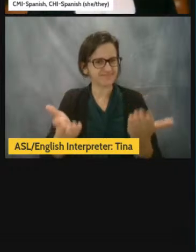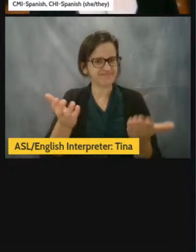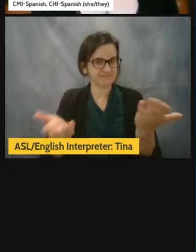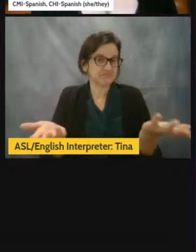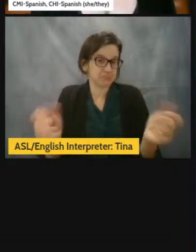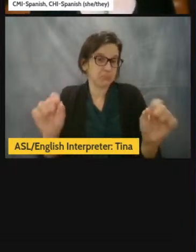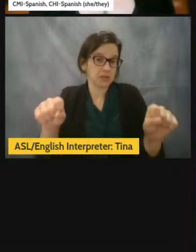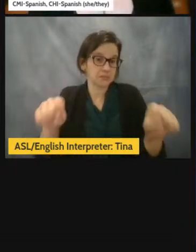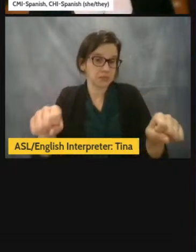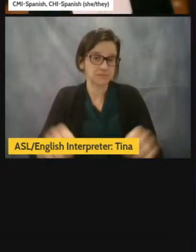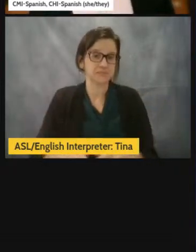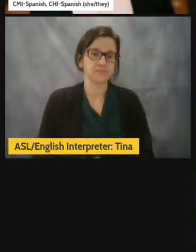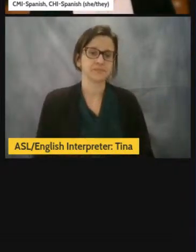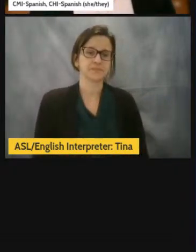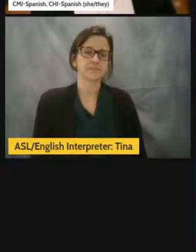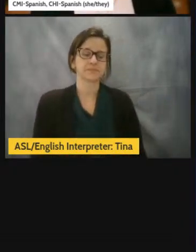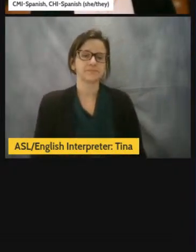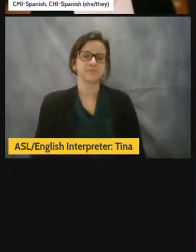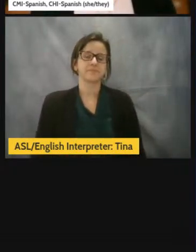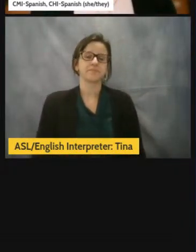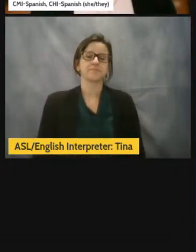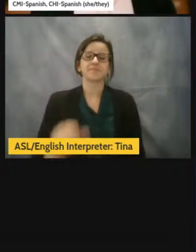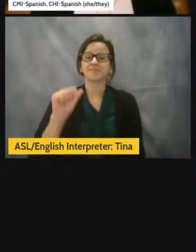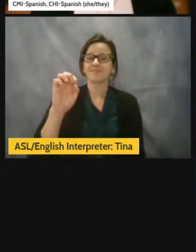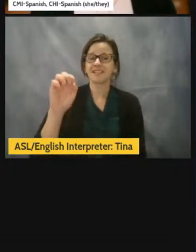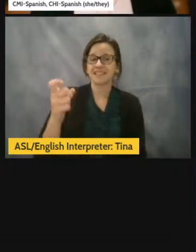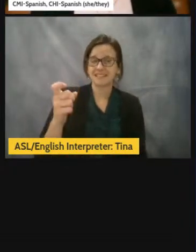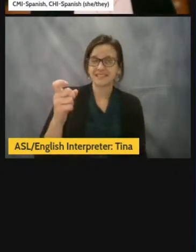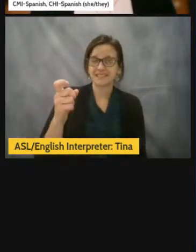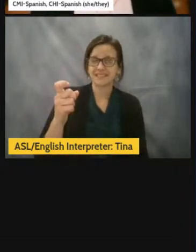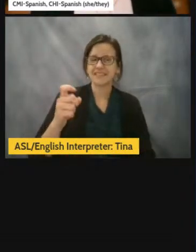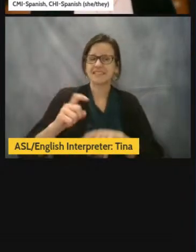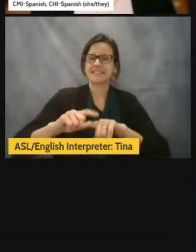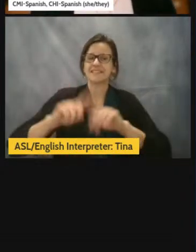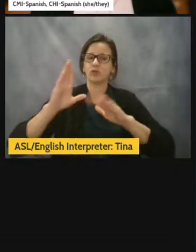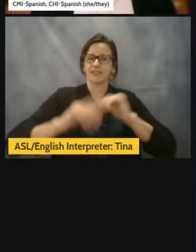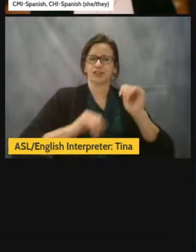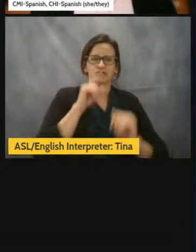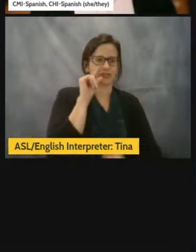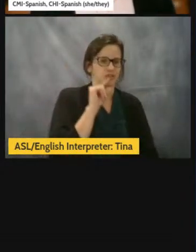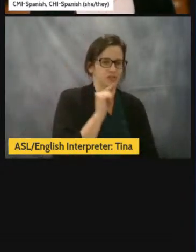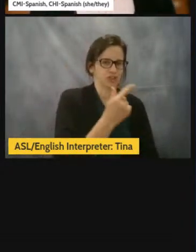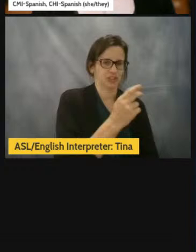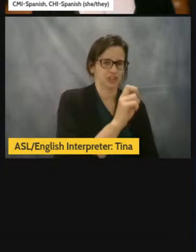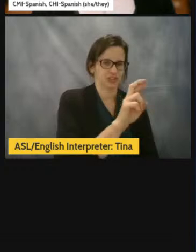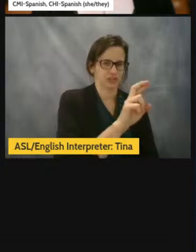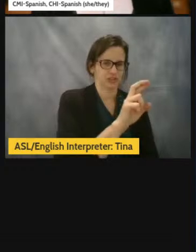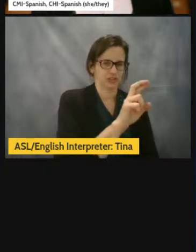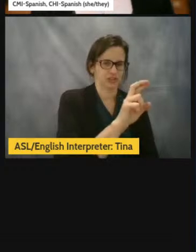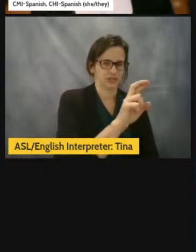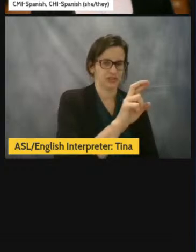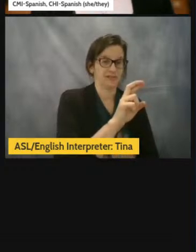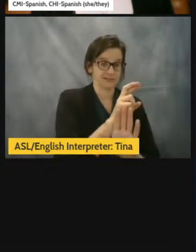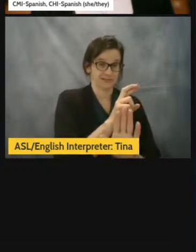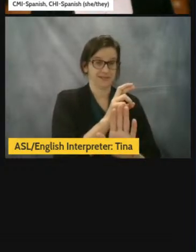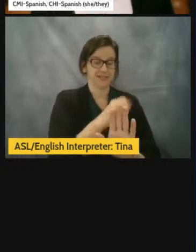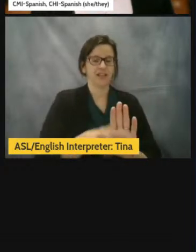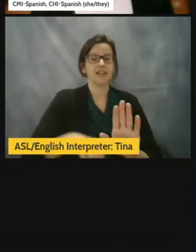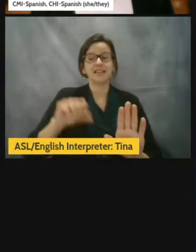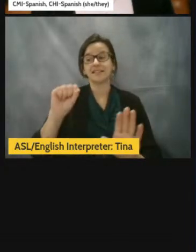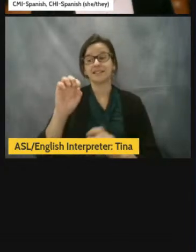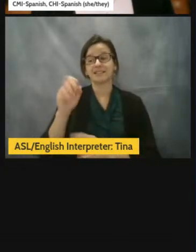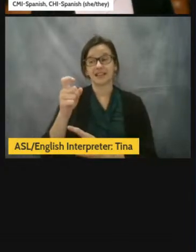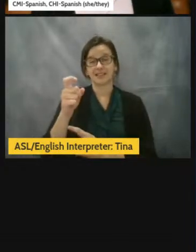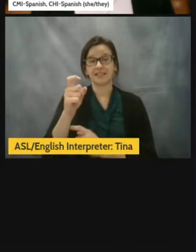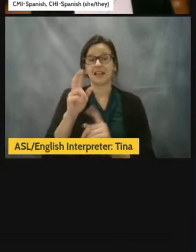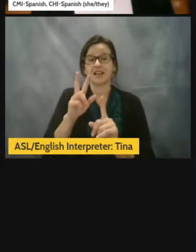So sex is different from gender, though. Okay? So sex assigned at birth is usually